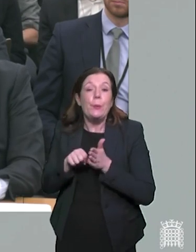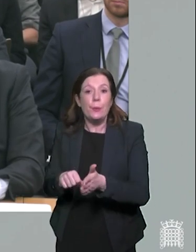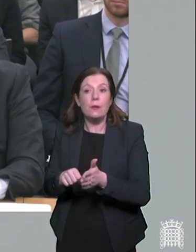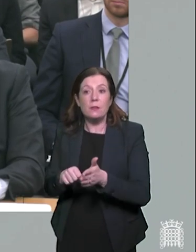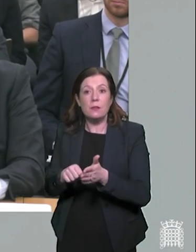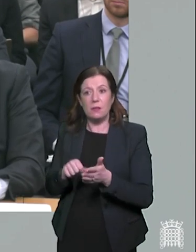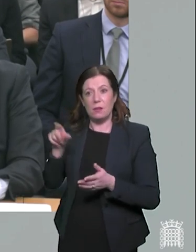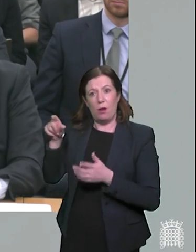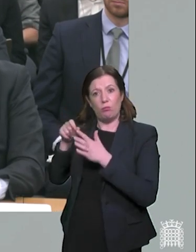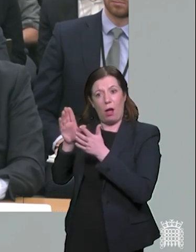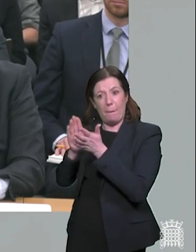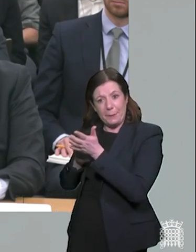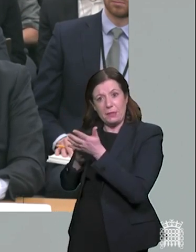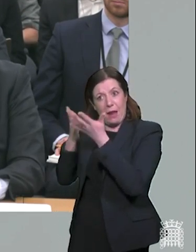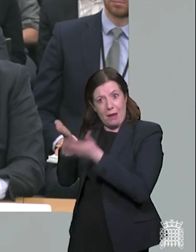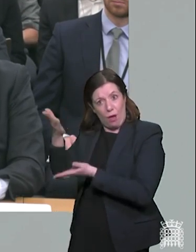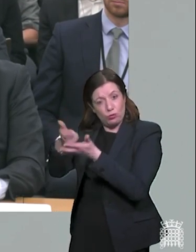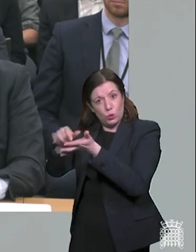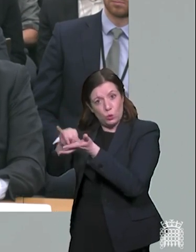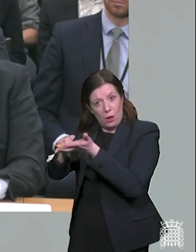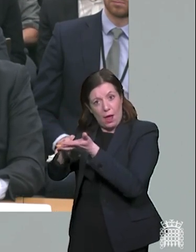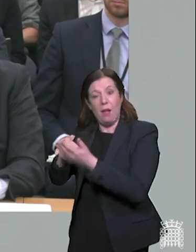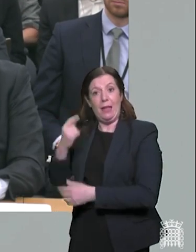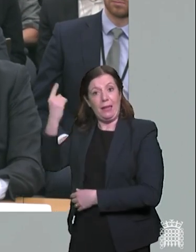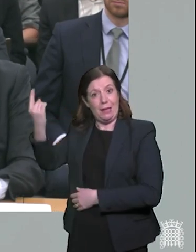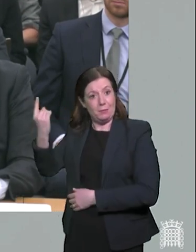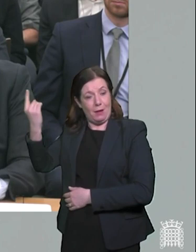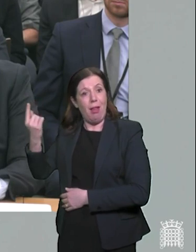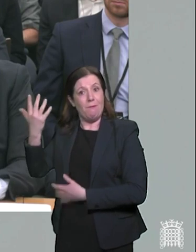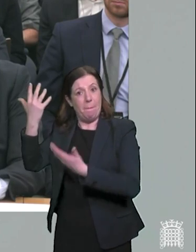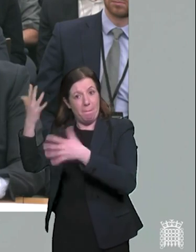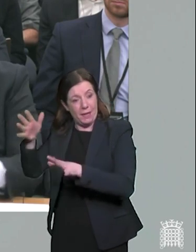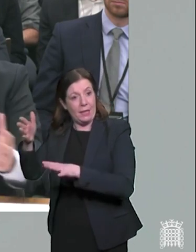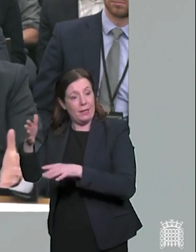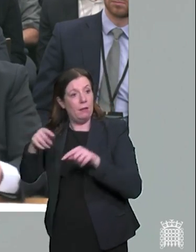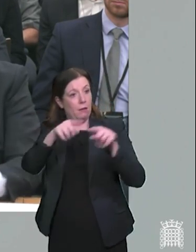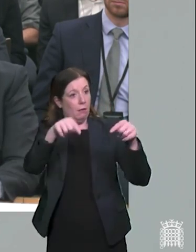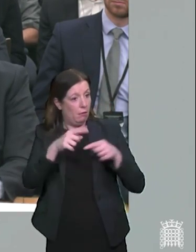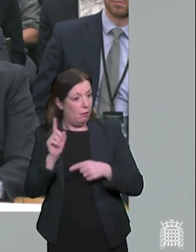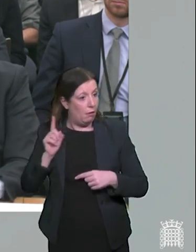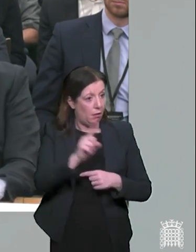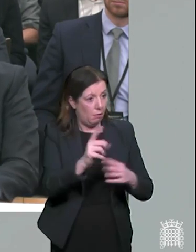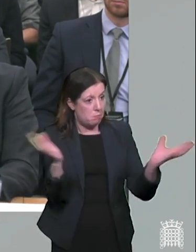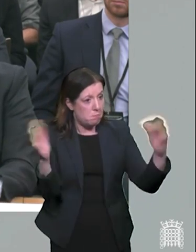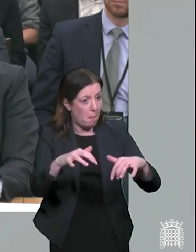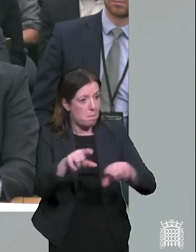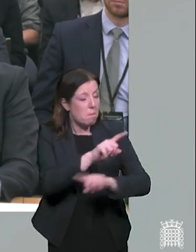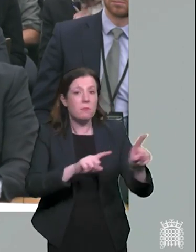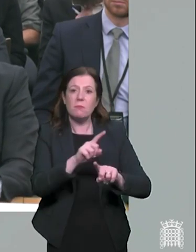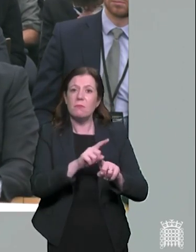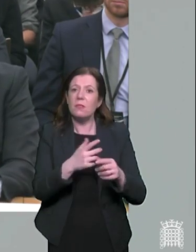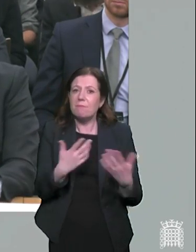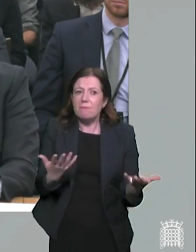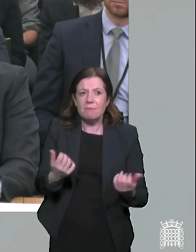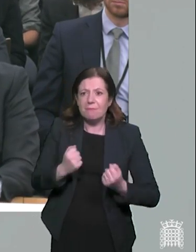Prime Minister himself has said, describing the experience of walking into loads of rooms and finding lots of people there. It was simply